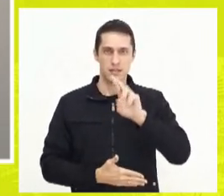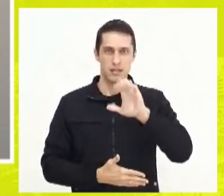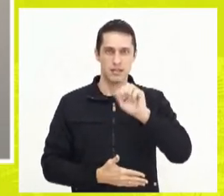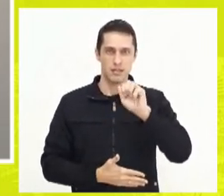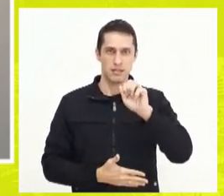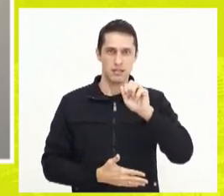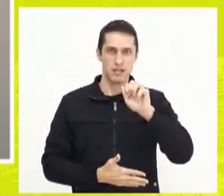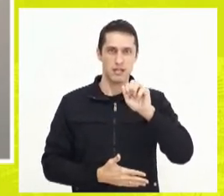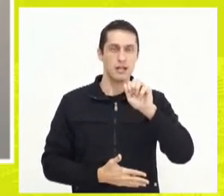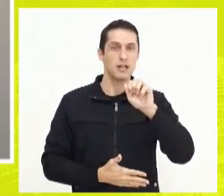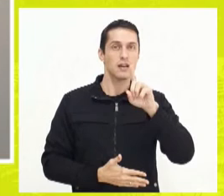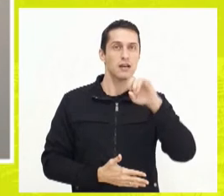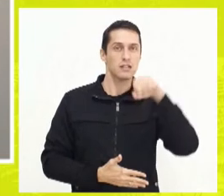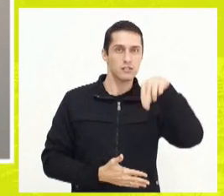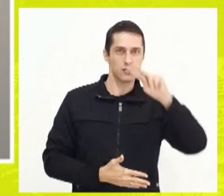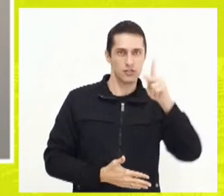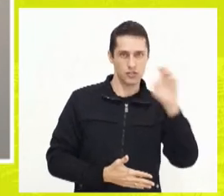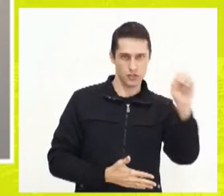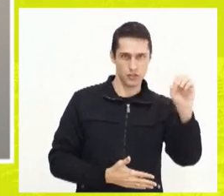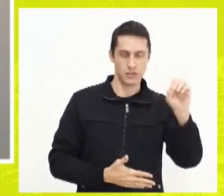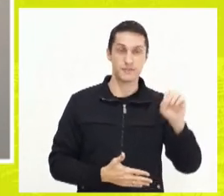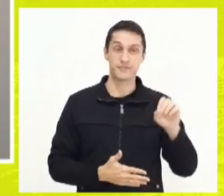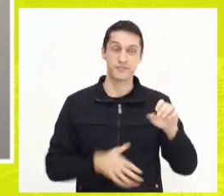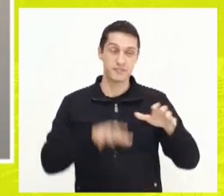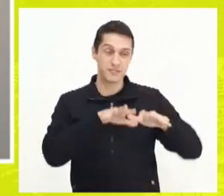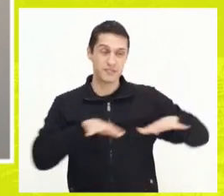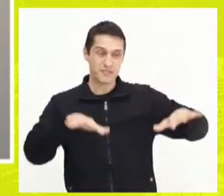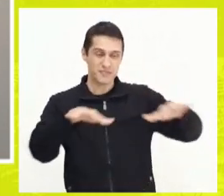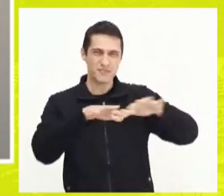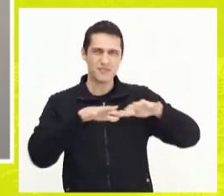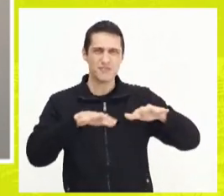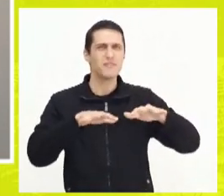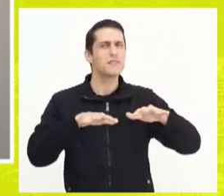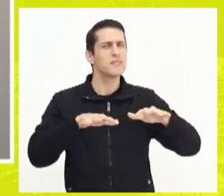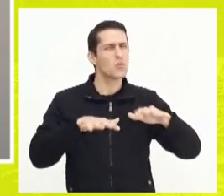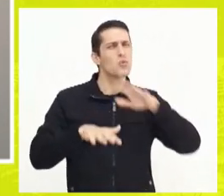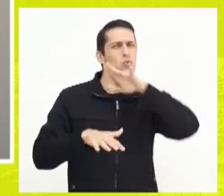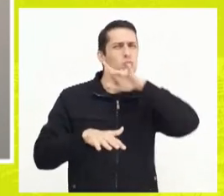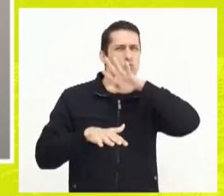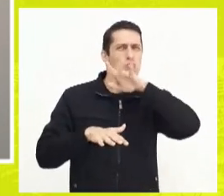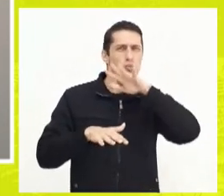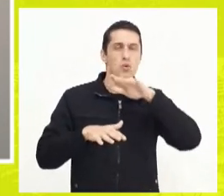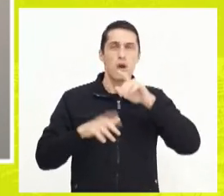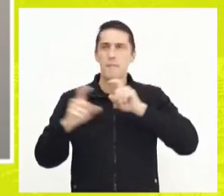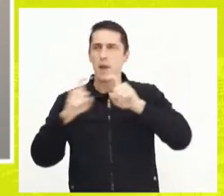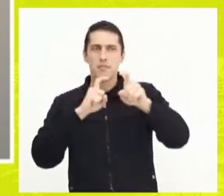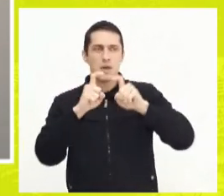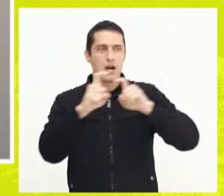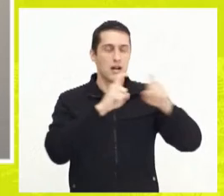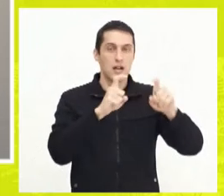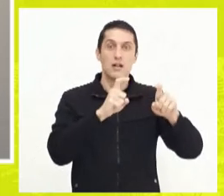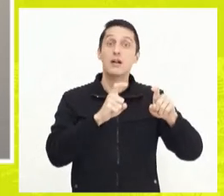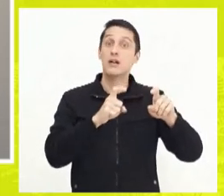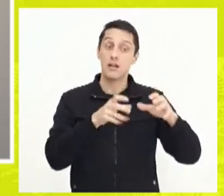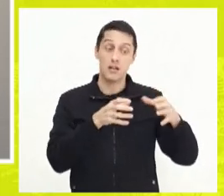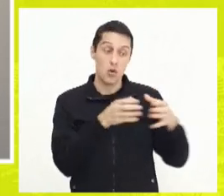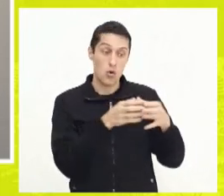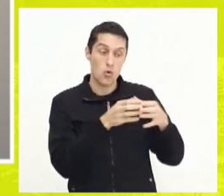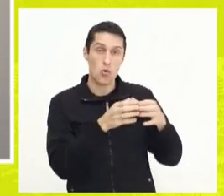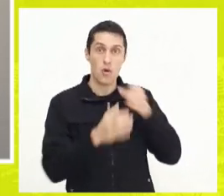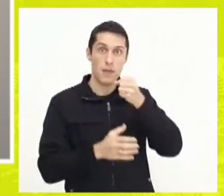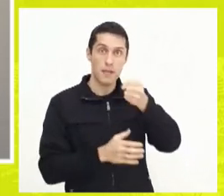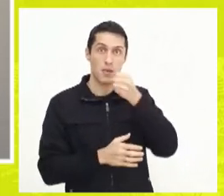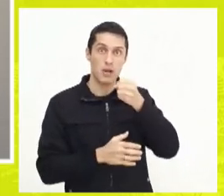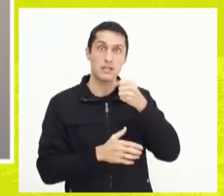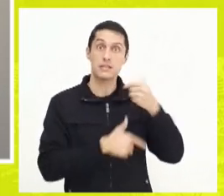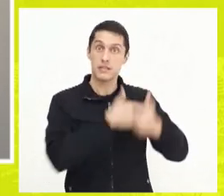fence area which is a really bad thing for the political debate which matters to the work of journalists which is the